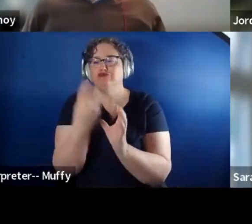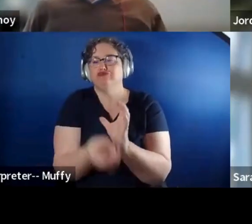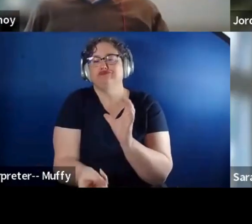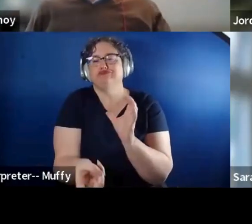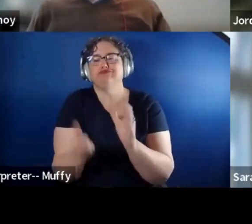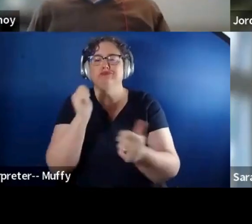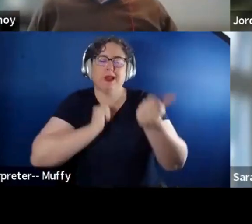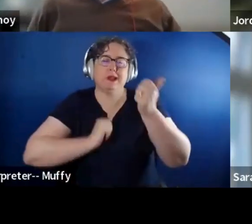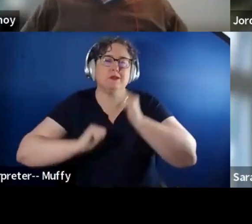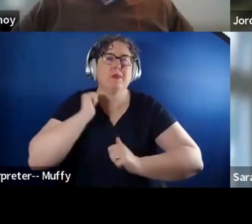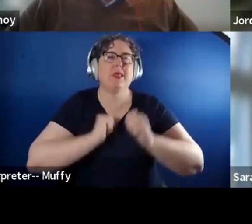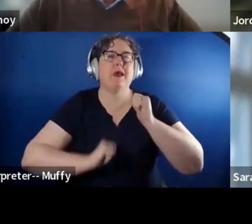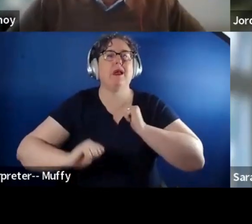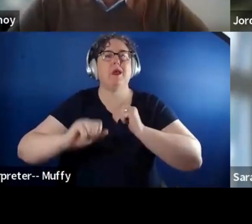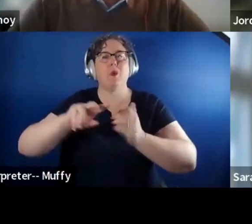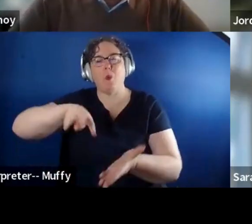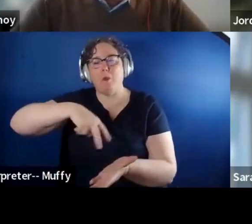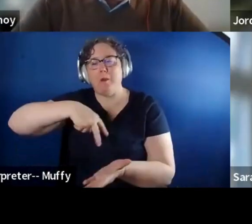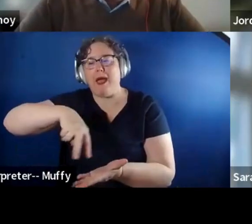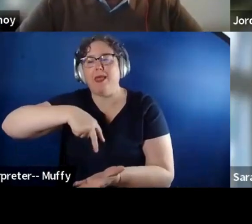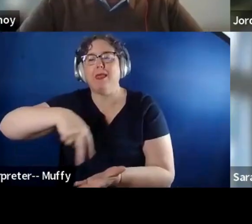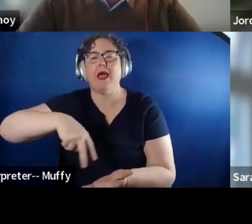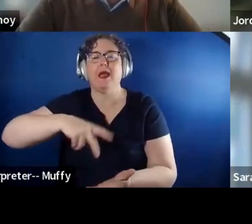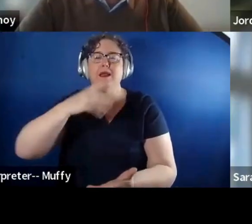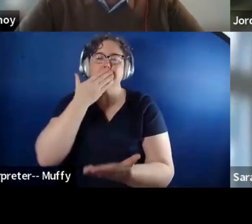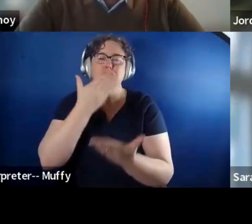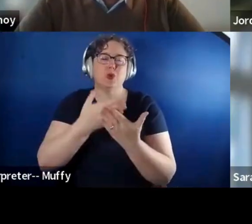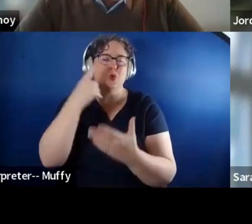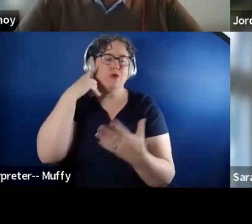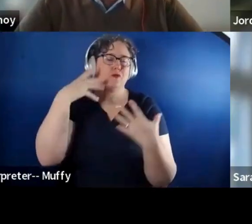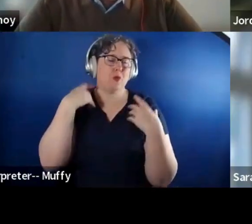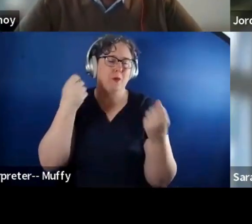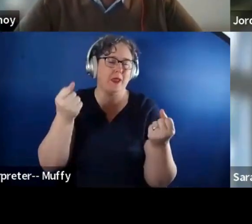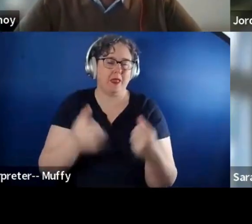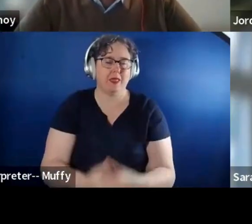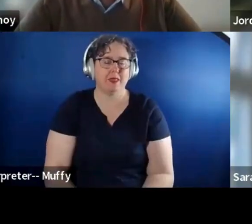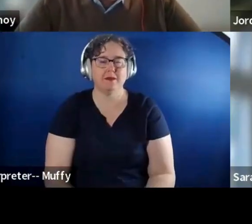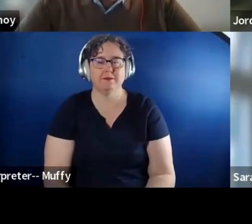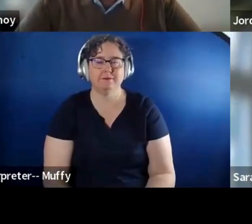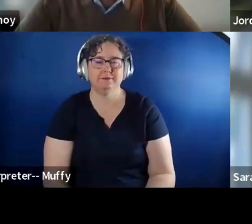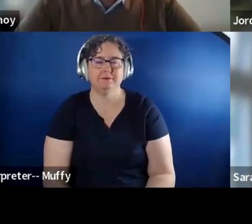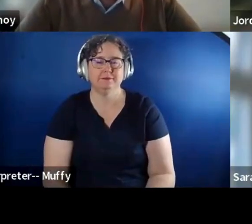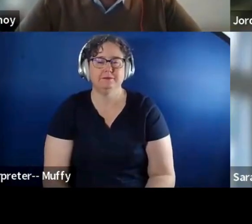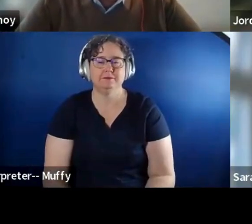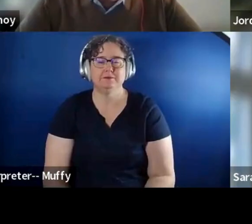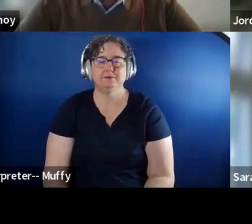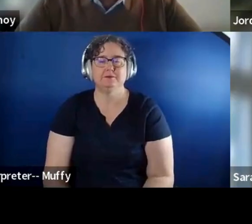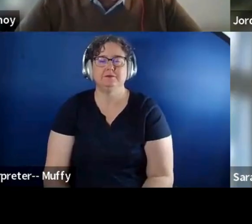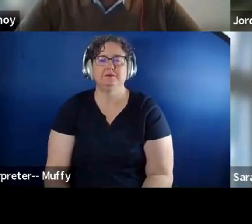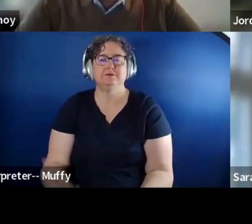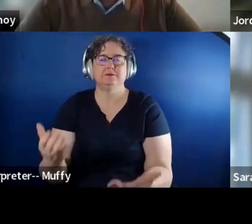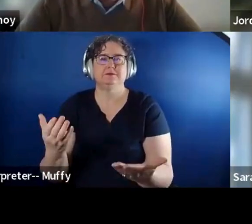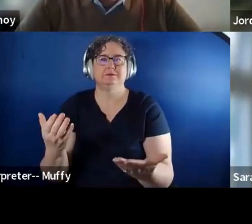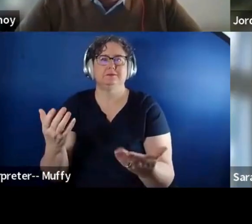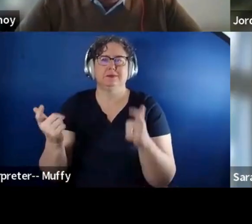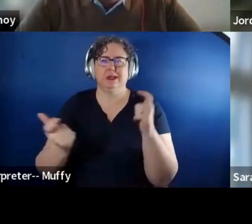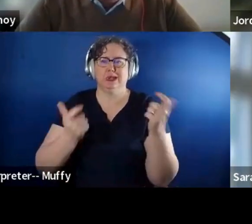play or the ballet, and it's so good for your mental health. And that, to me, is a huge